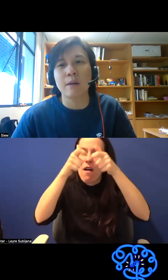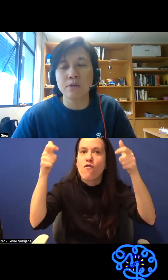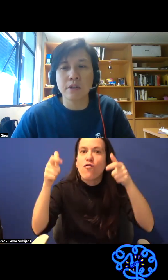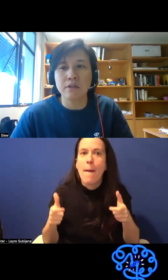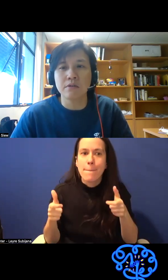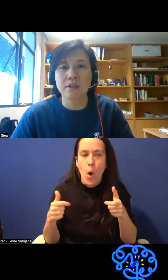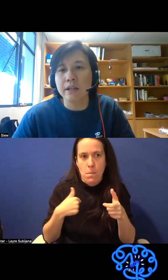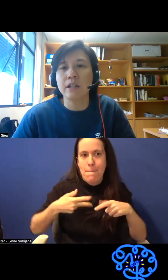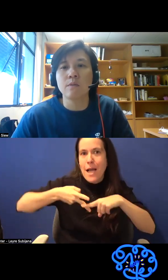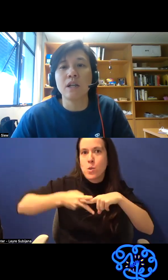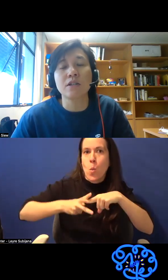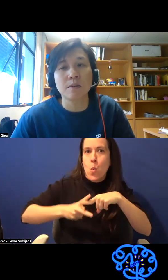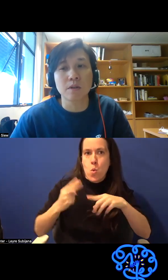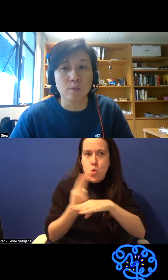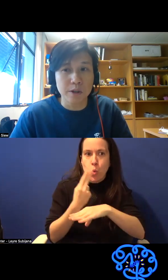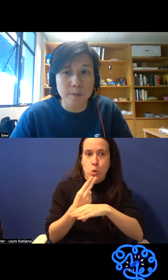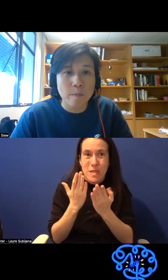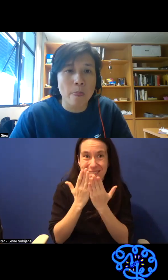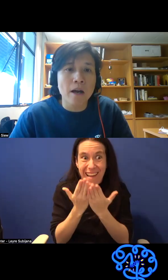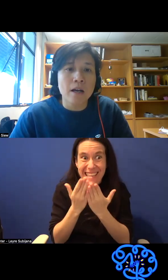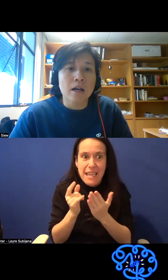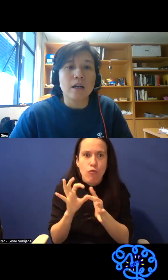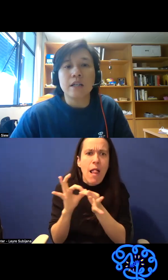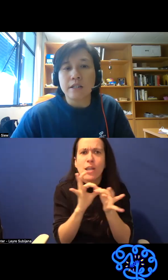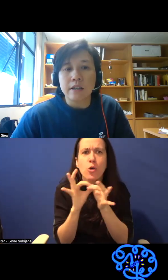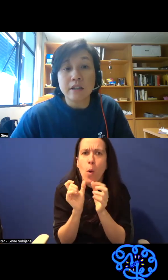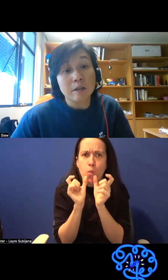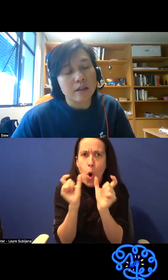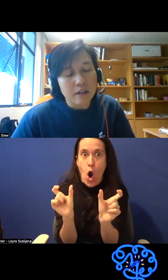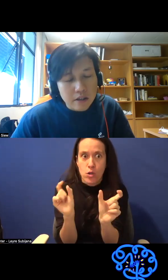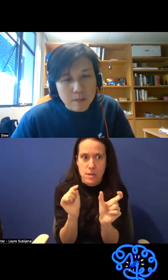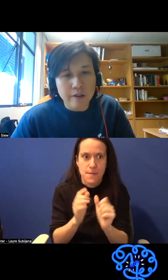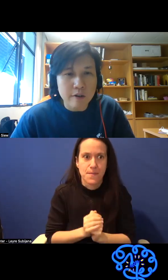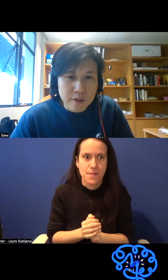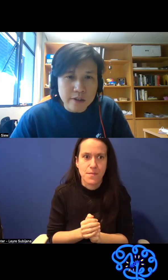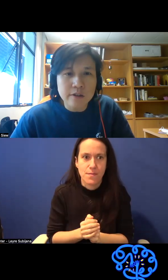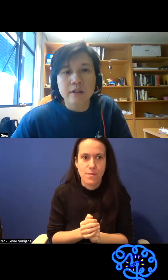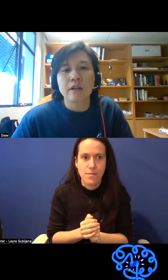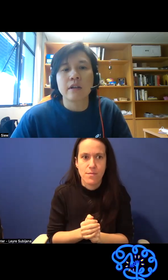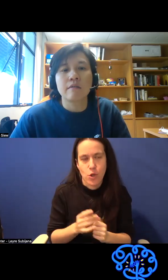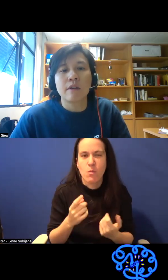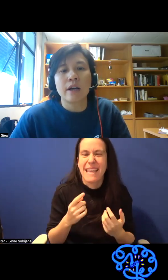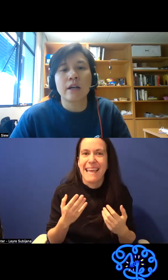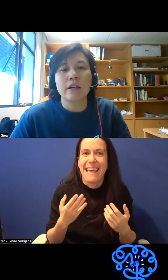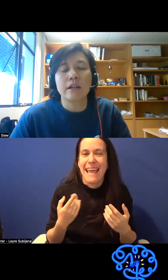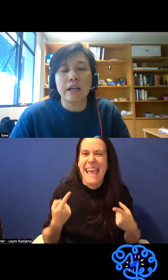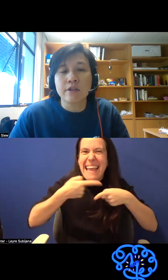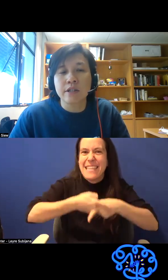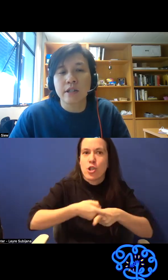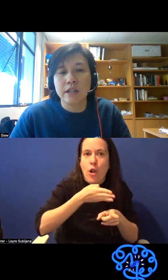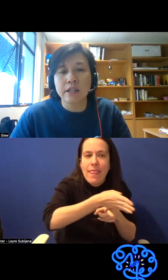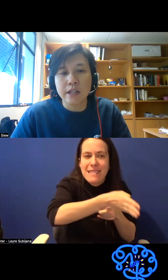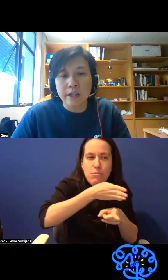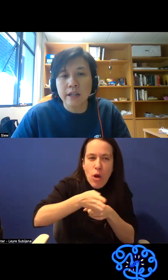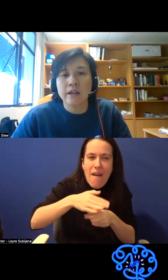that I'm using to study the relationships of words. It is an interdisciplinary field where they are